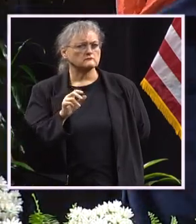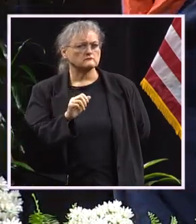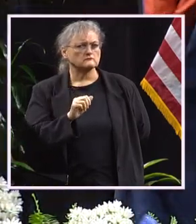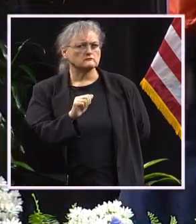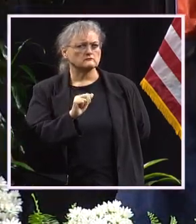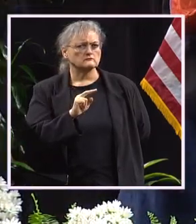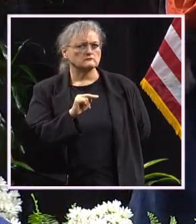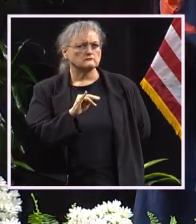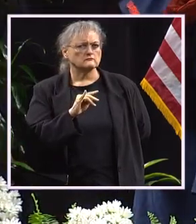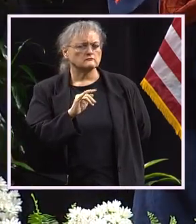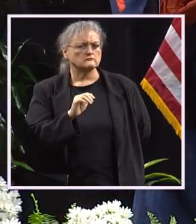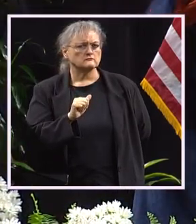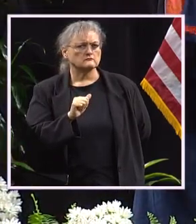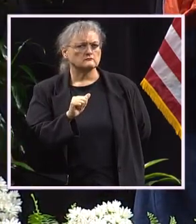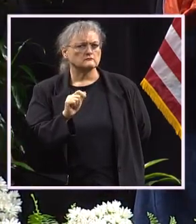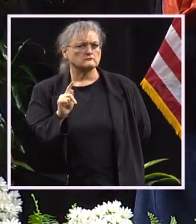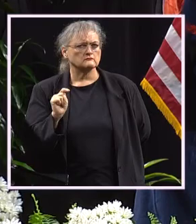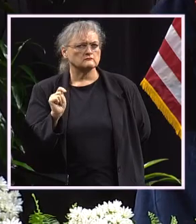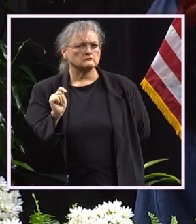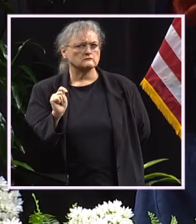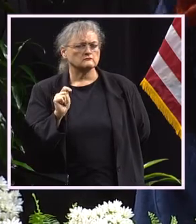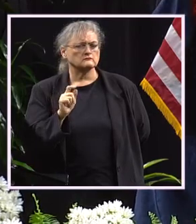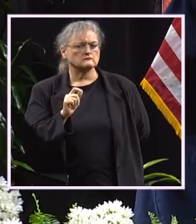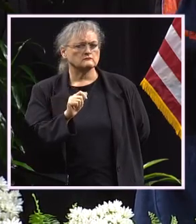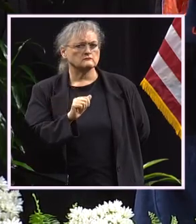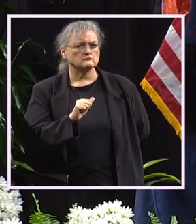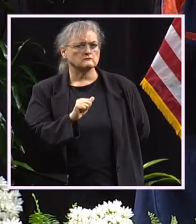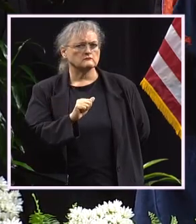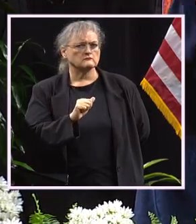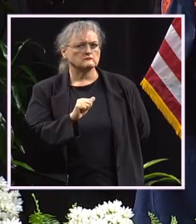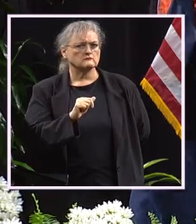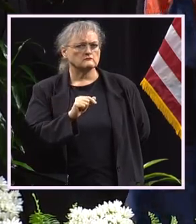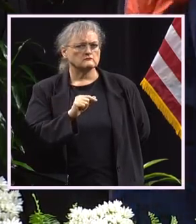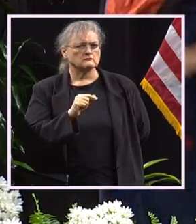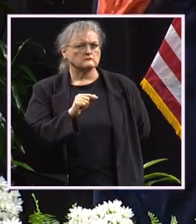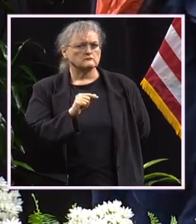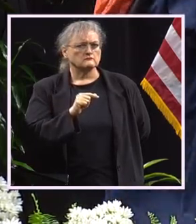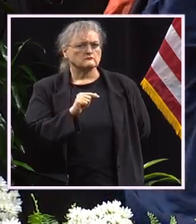Ana Irene Navarro Torres. Ileana de la Garza.